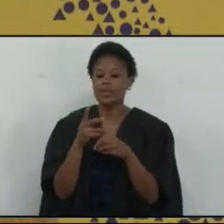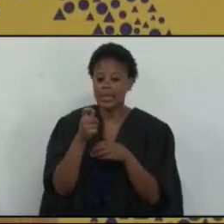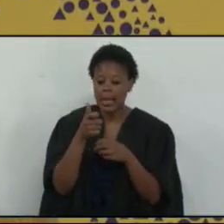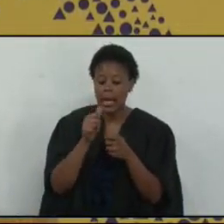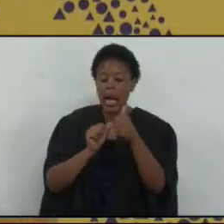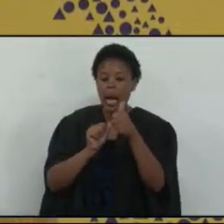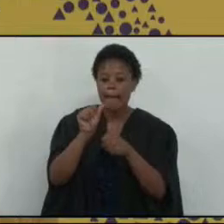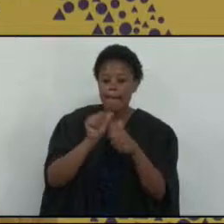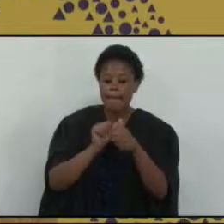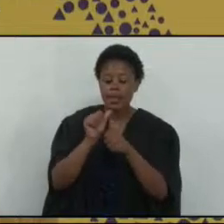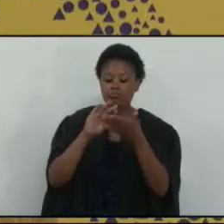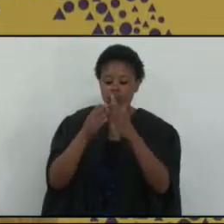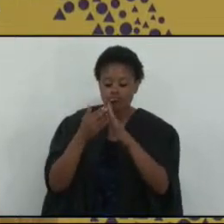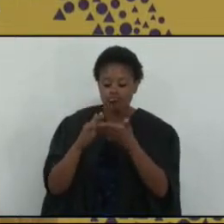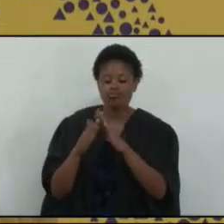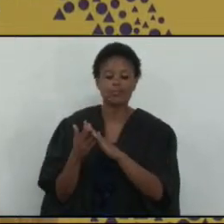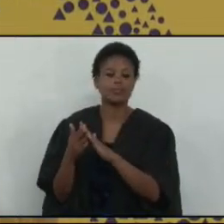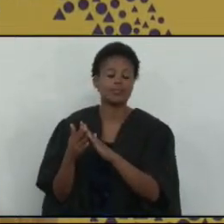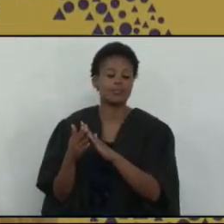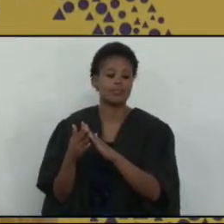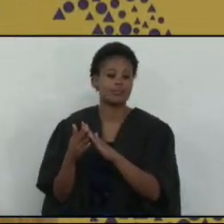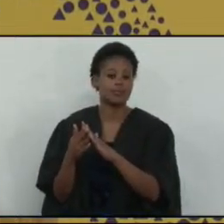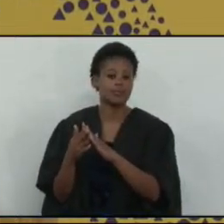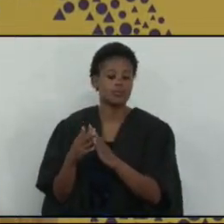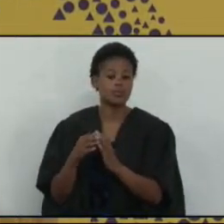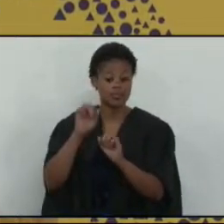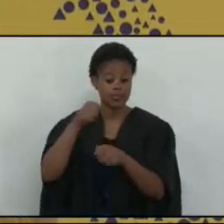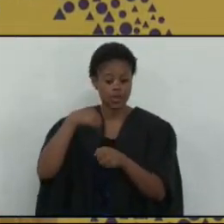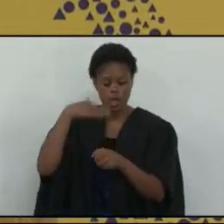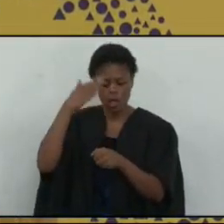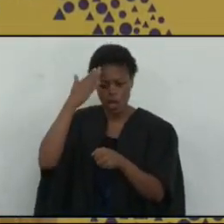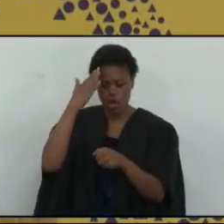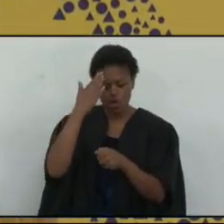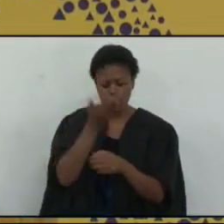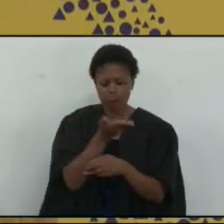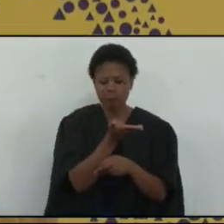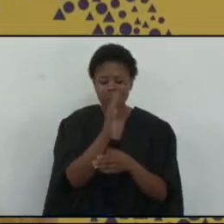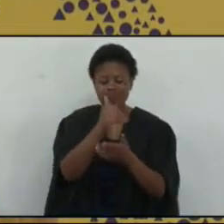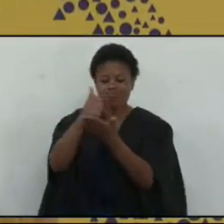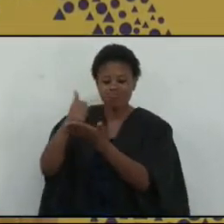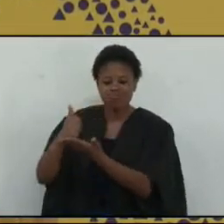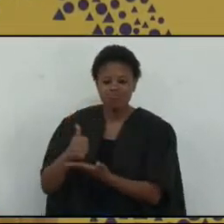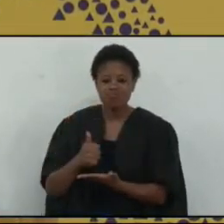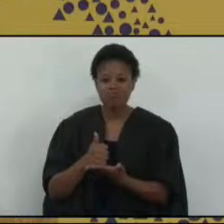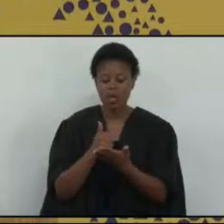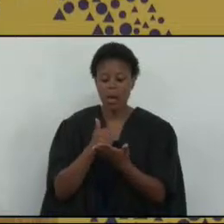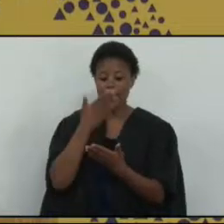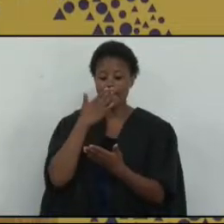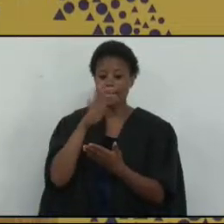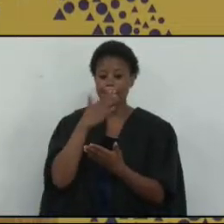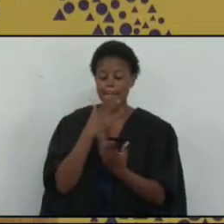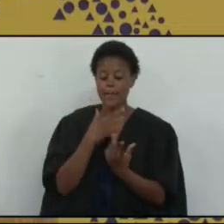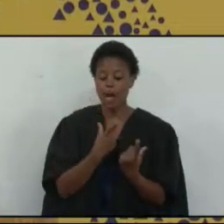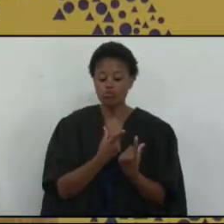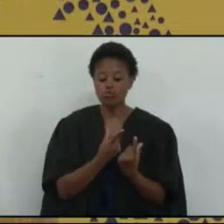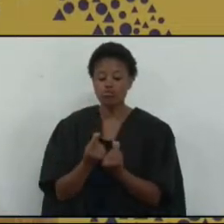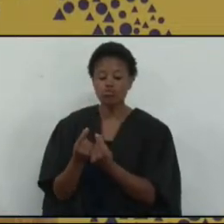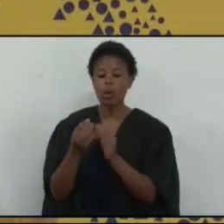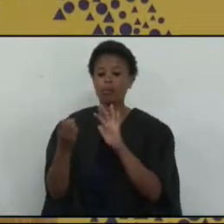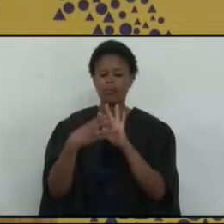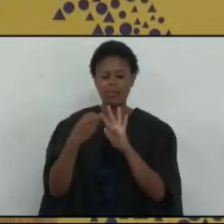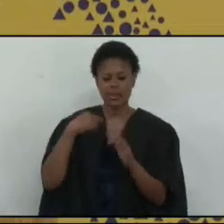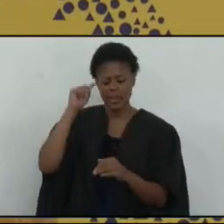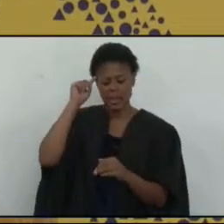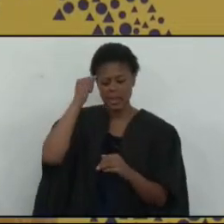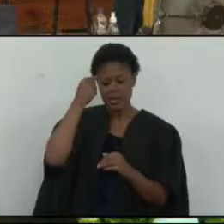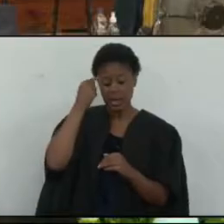better society for it. Now, I know many of you sitting here have not pursued a career in journalism or media, and you're probably thinking